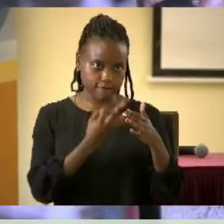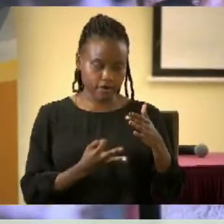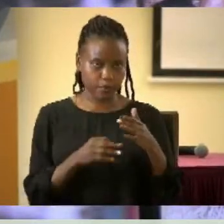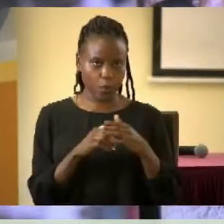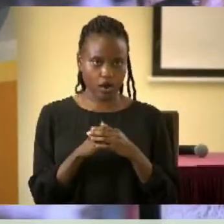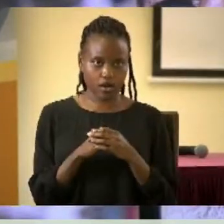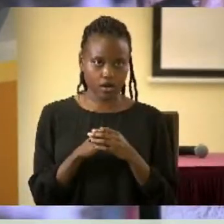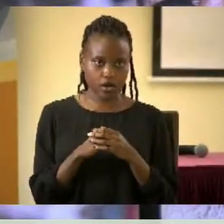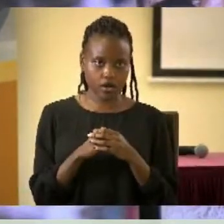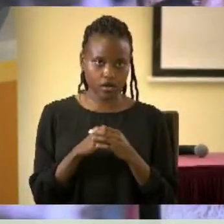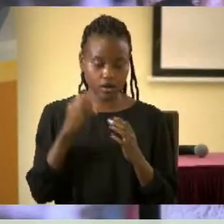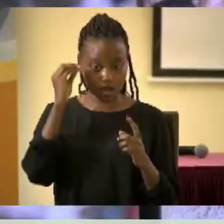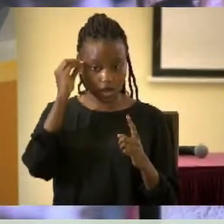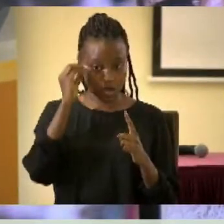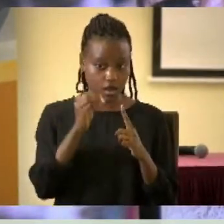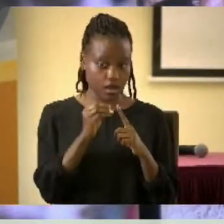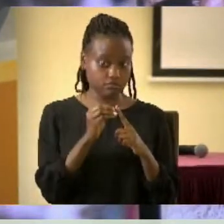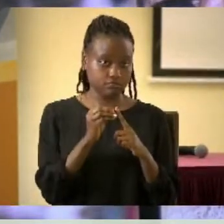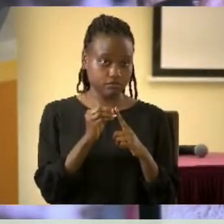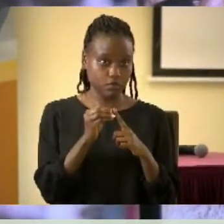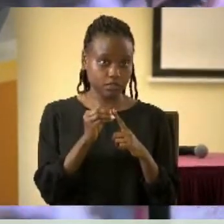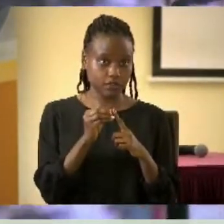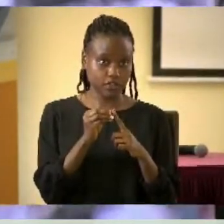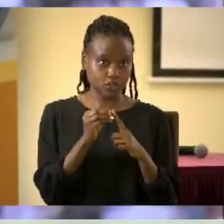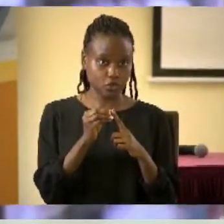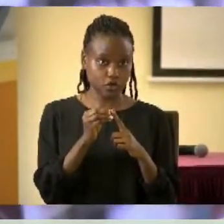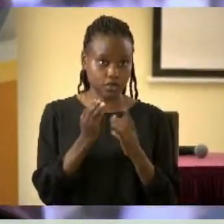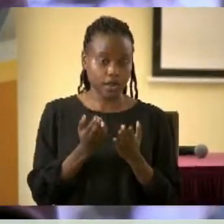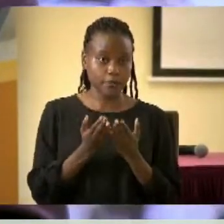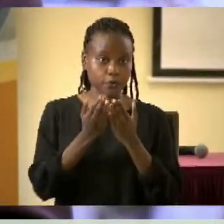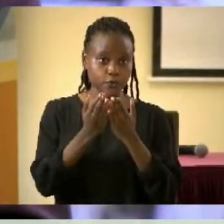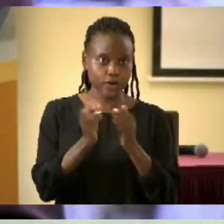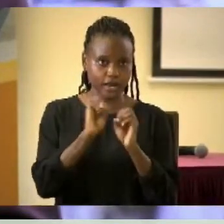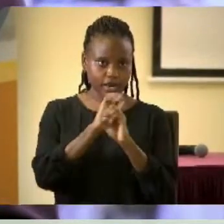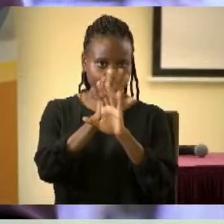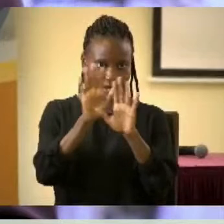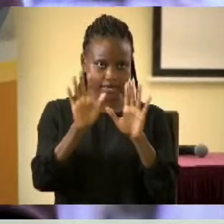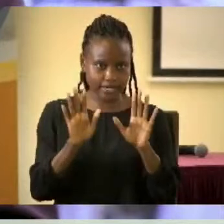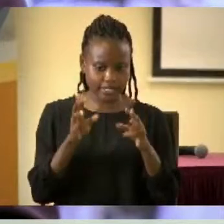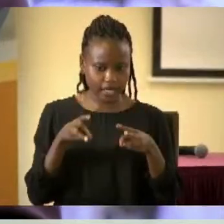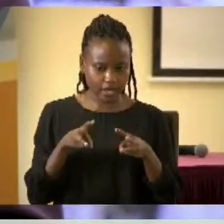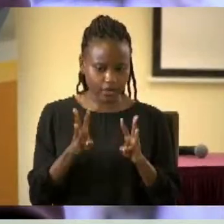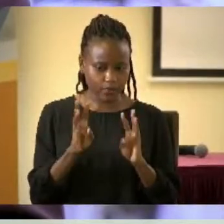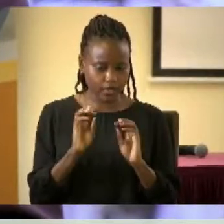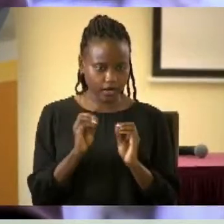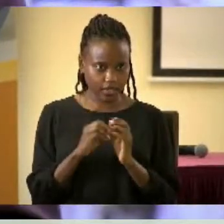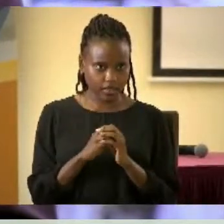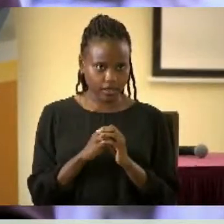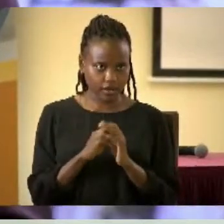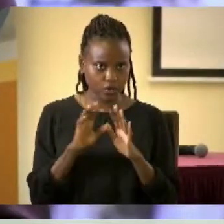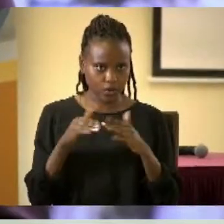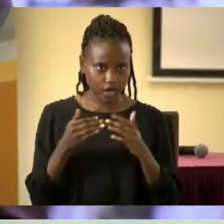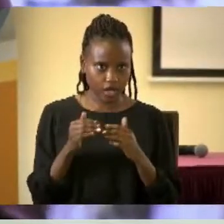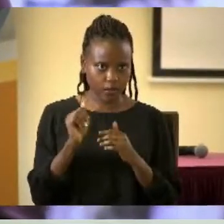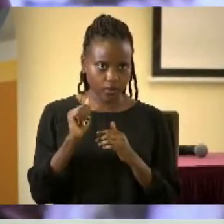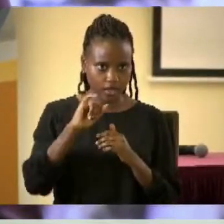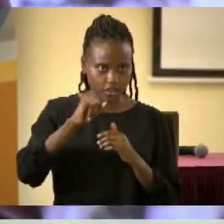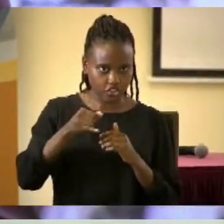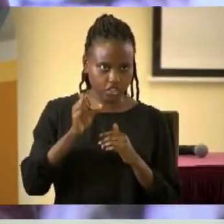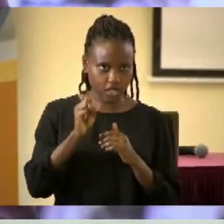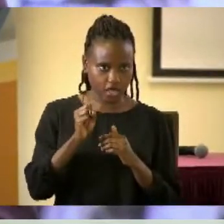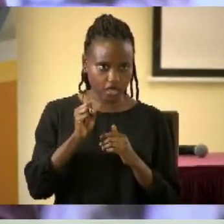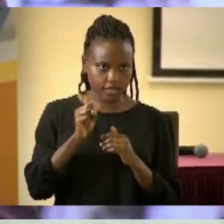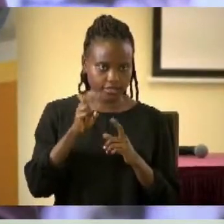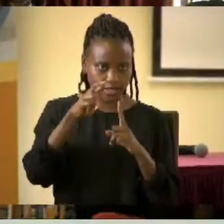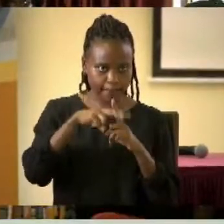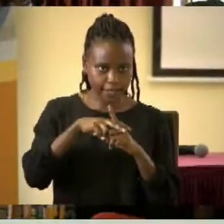your observation is that it does not provide a clear roadmap on how AJS can be applied.